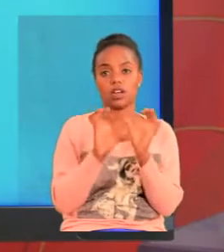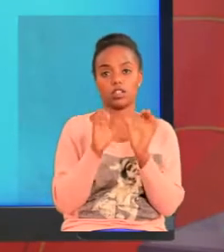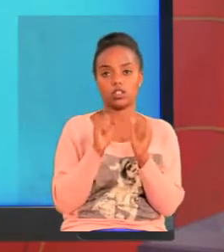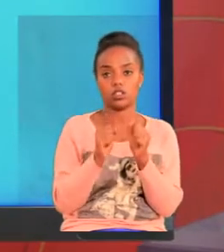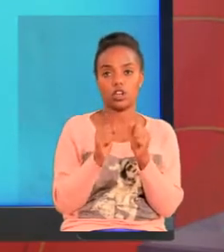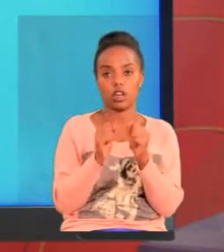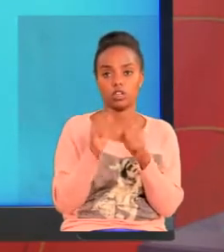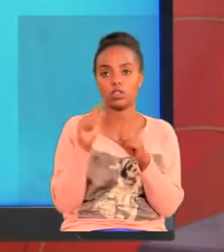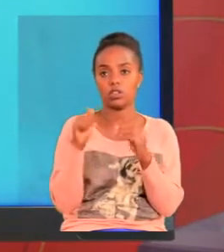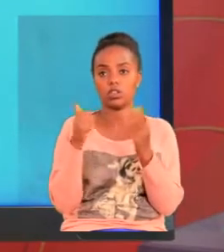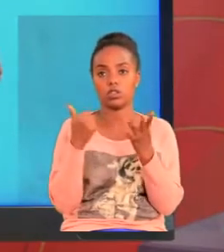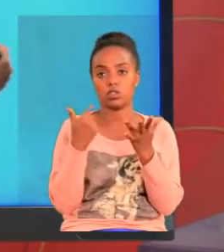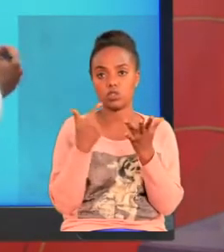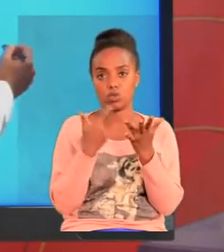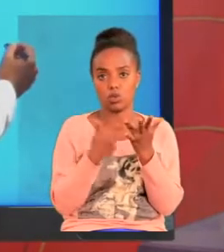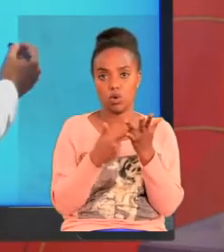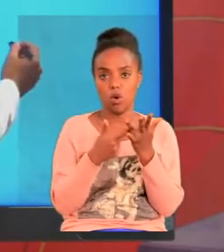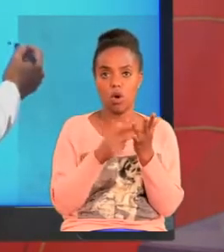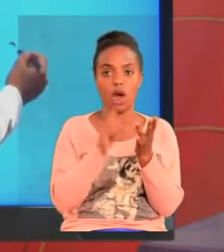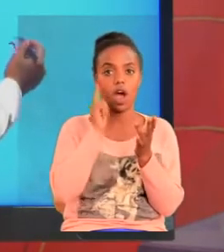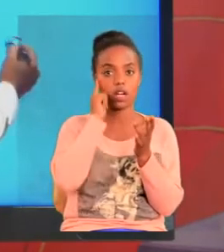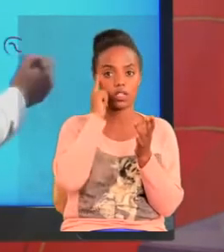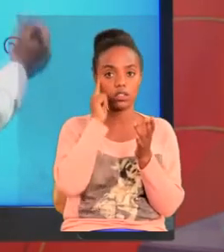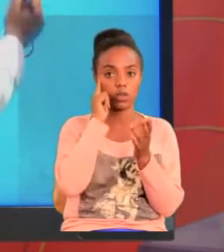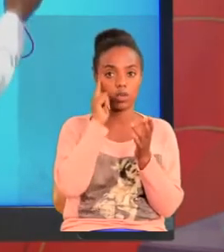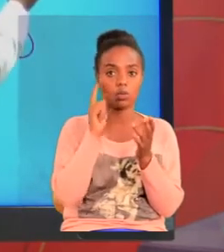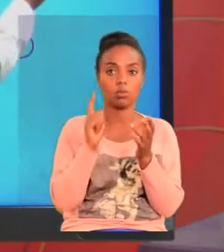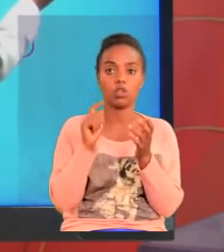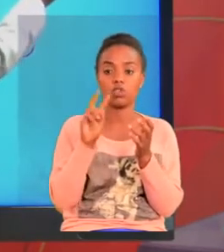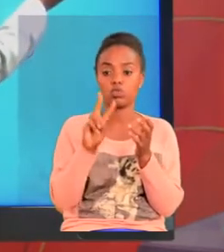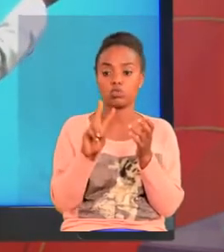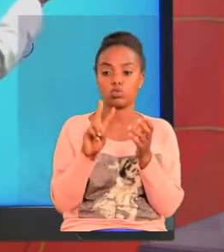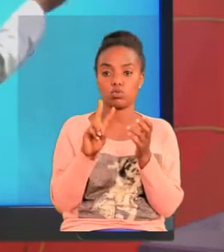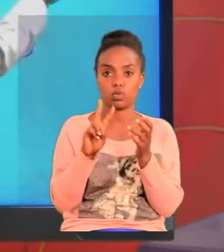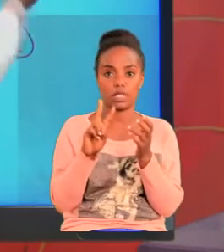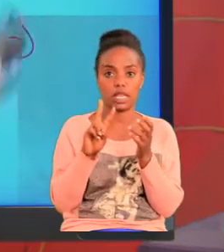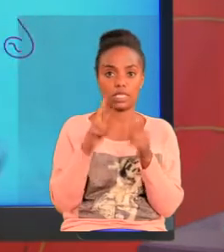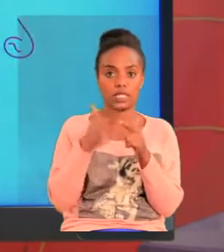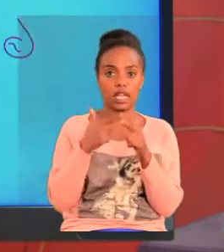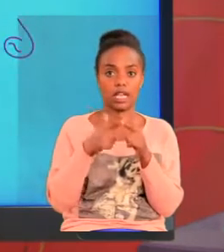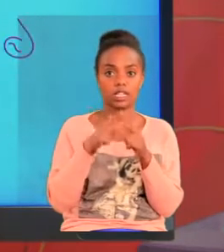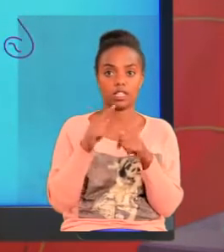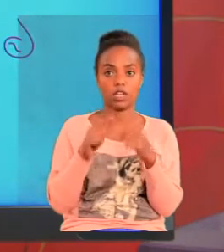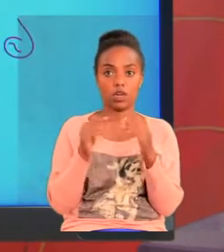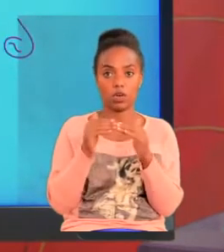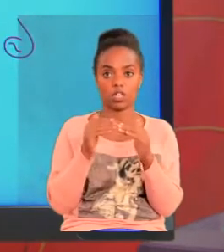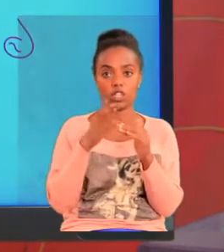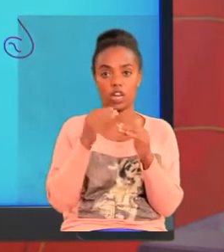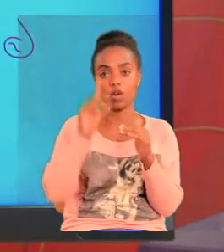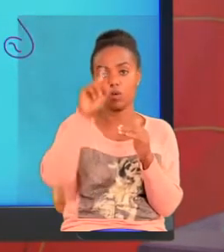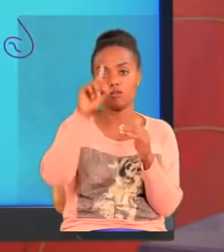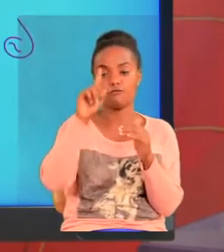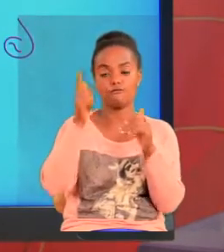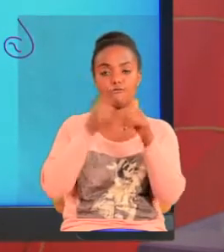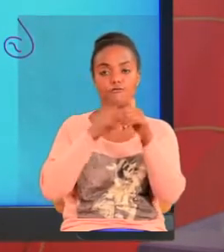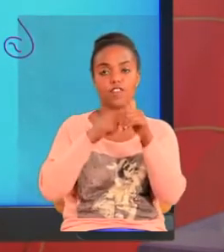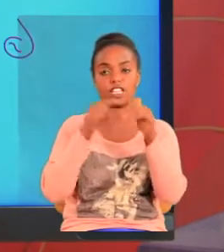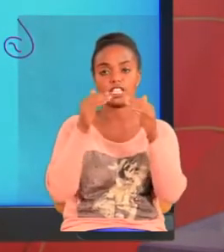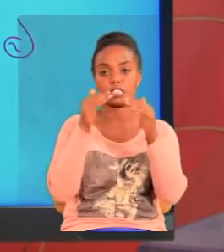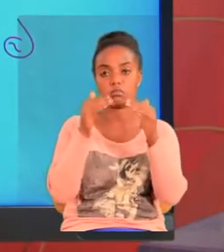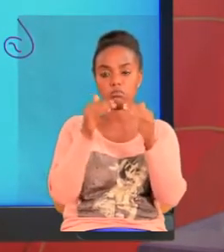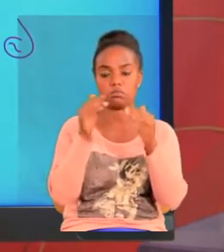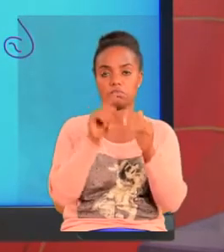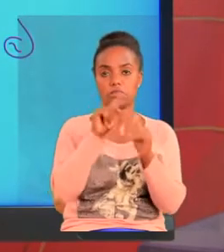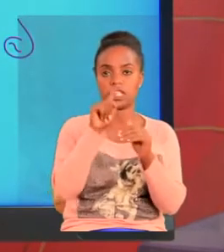to assume this second equation and this is the first equation. You can substitute the second equation on the first one and you get